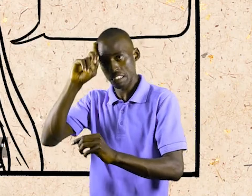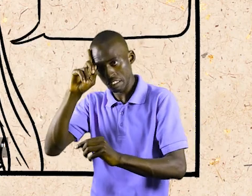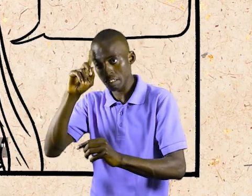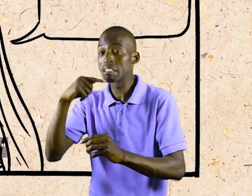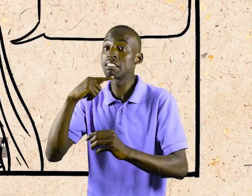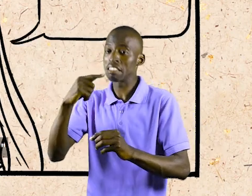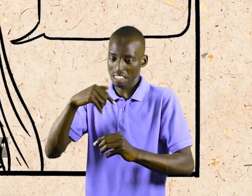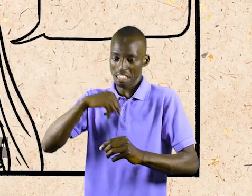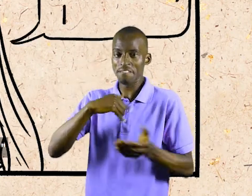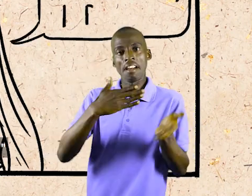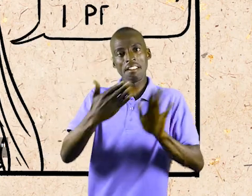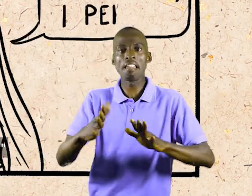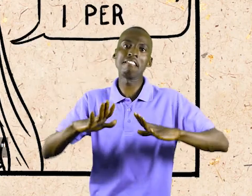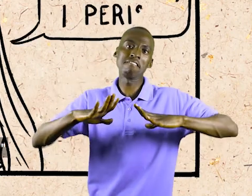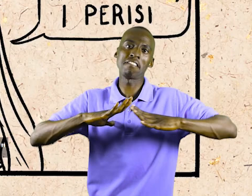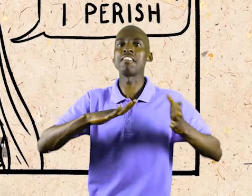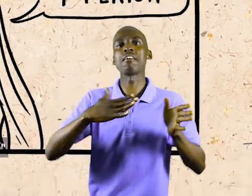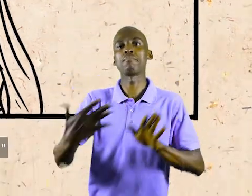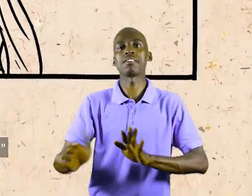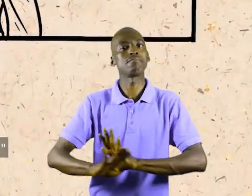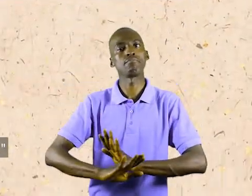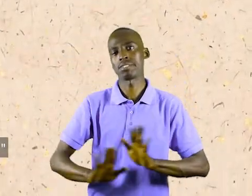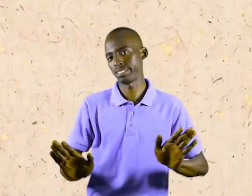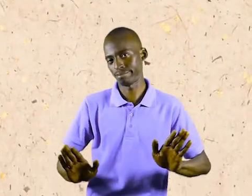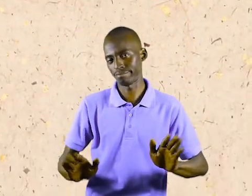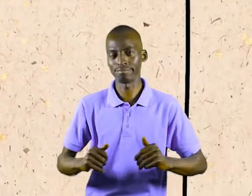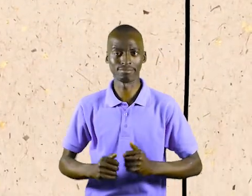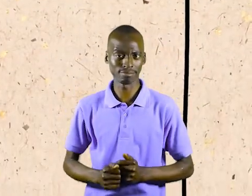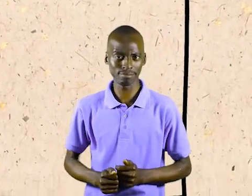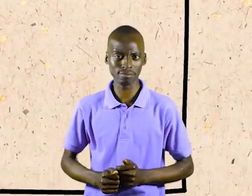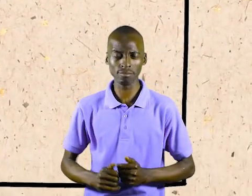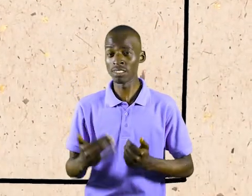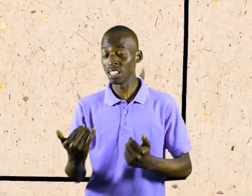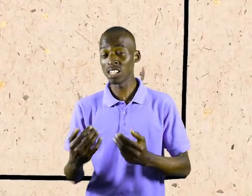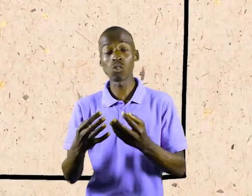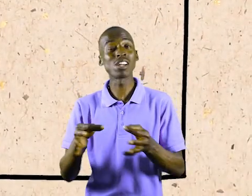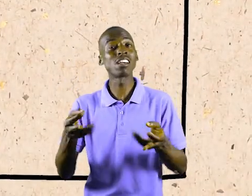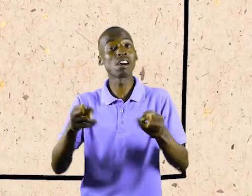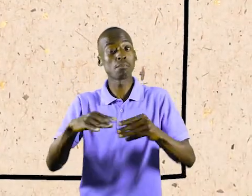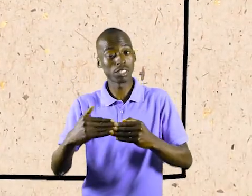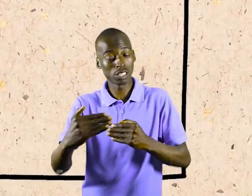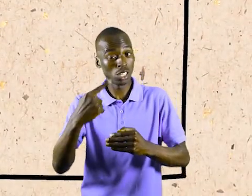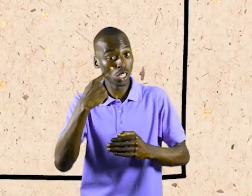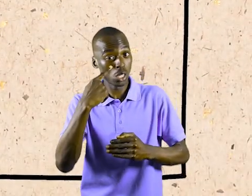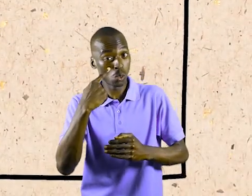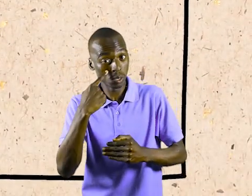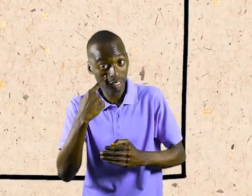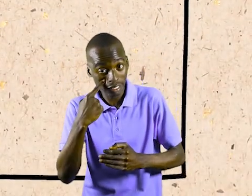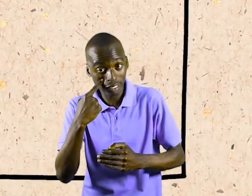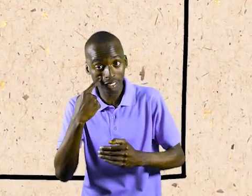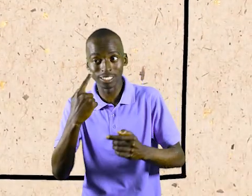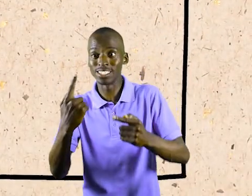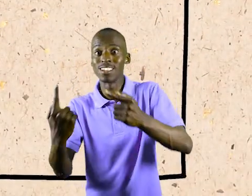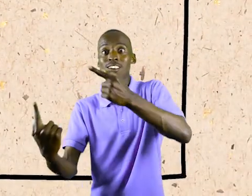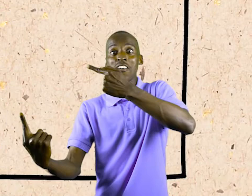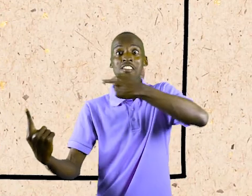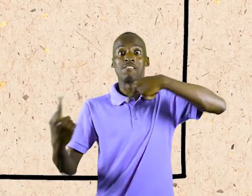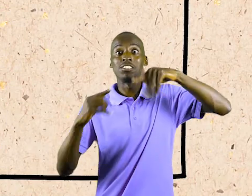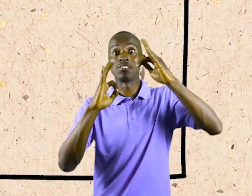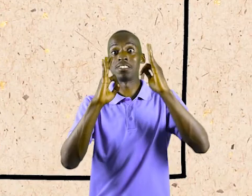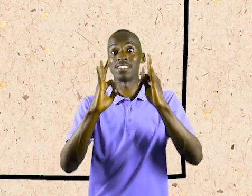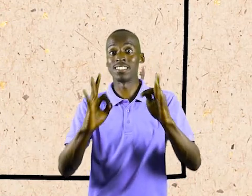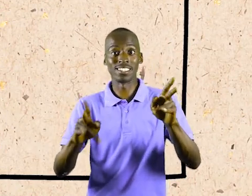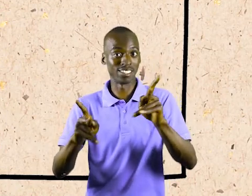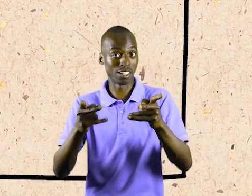words, if I perish, I perish. Now, in what unfolds, we watch the ironic reversal of all of Haman's